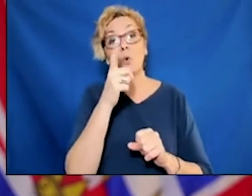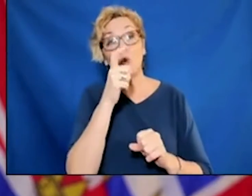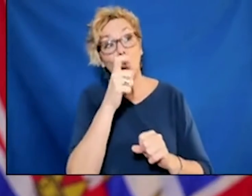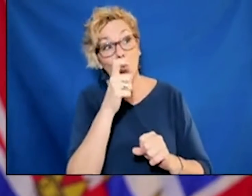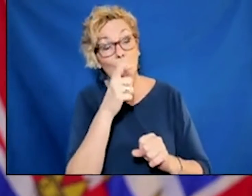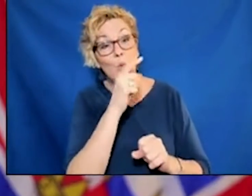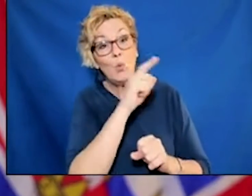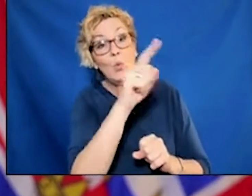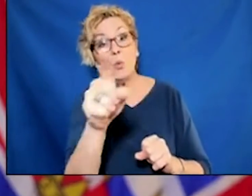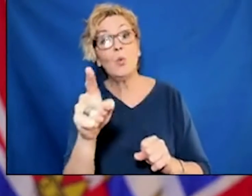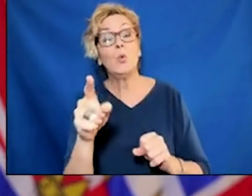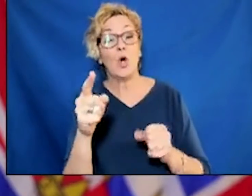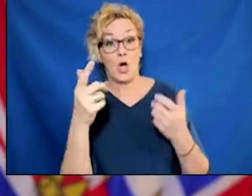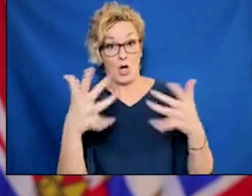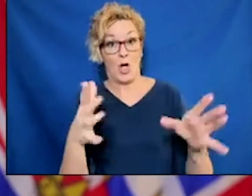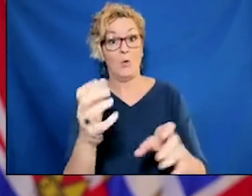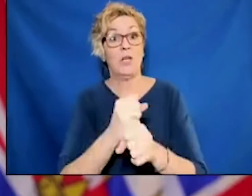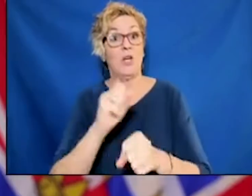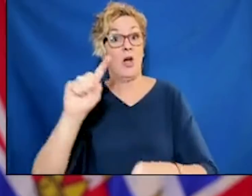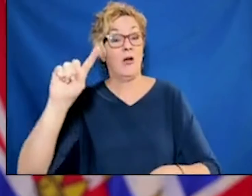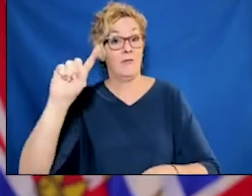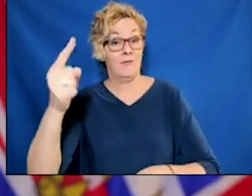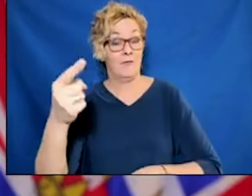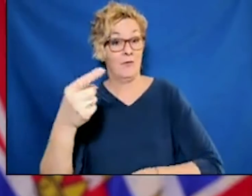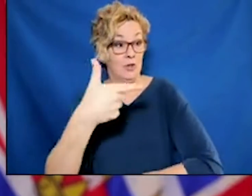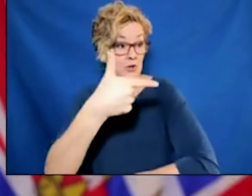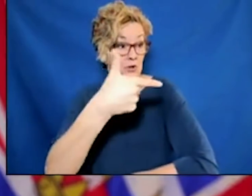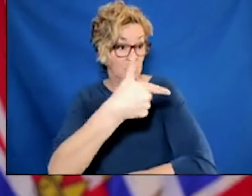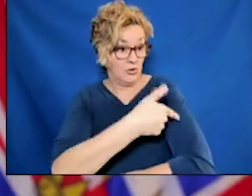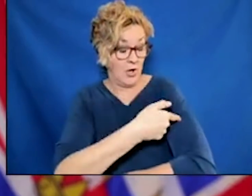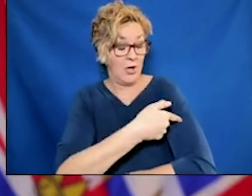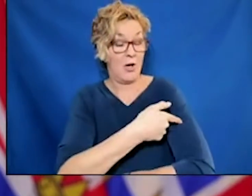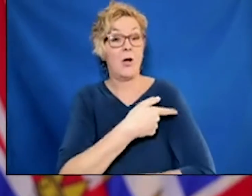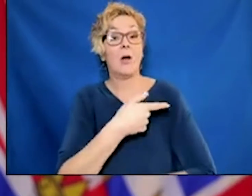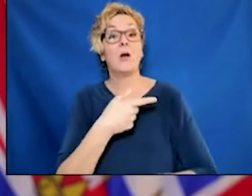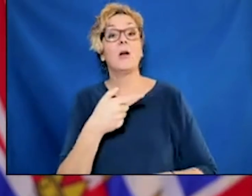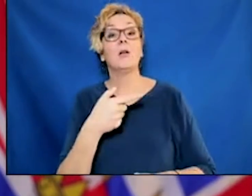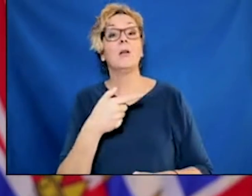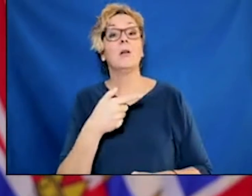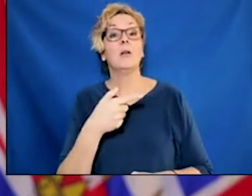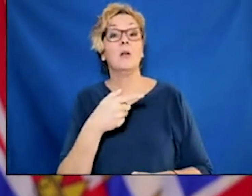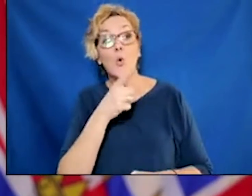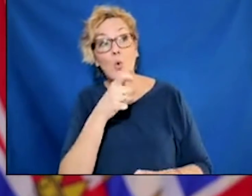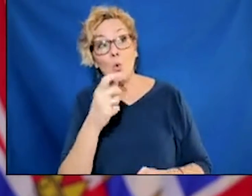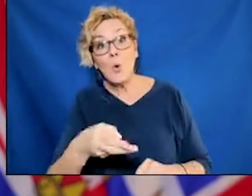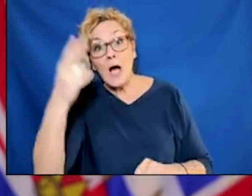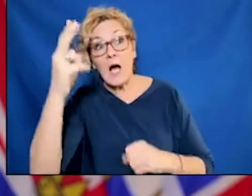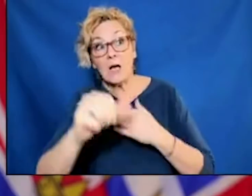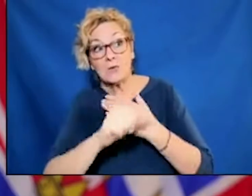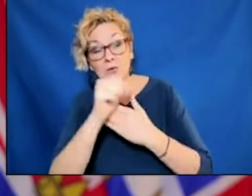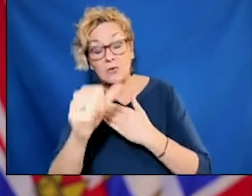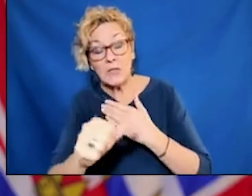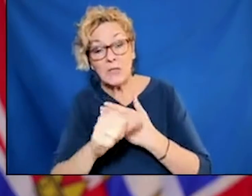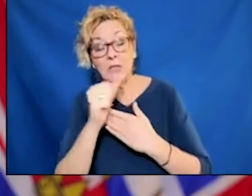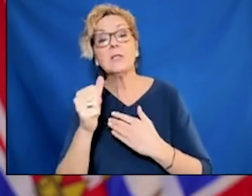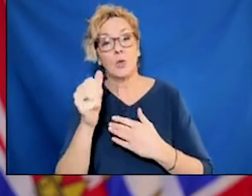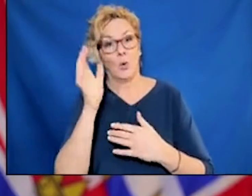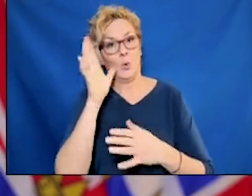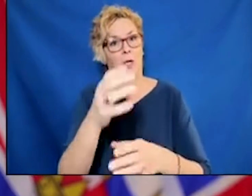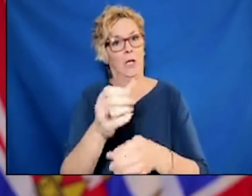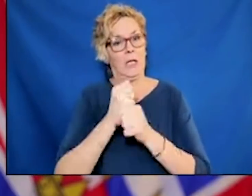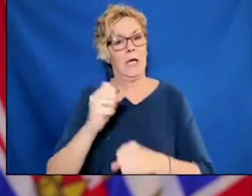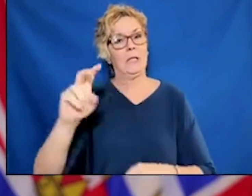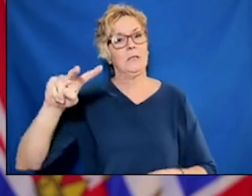at highest risk, and that we are able to start second doses at day 35 in accordance to our